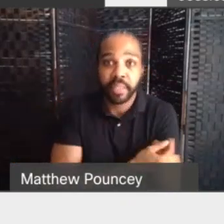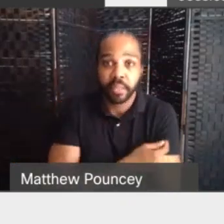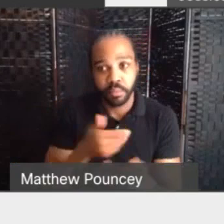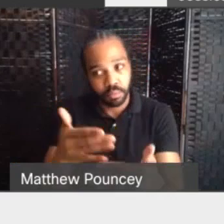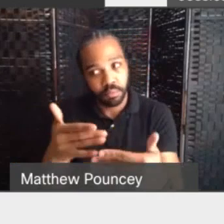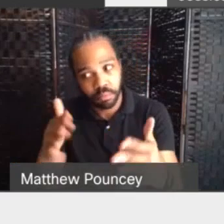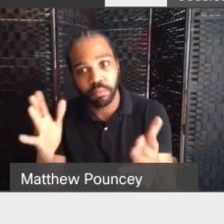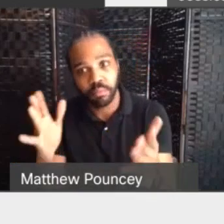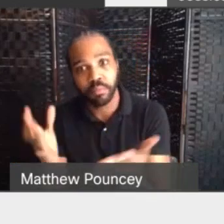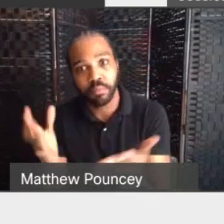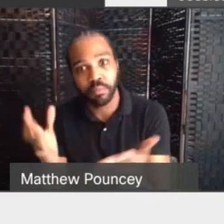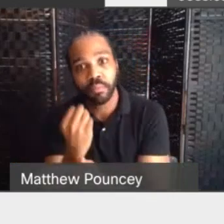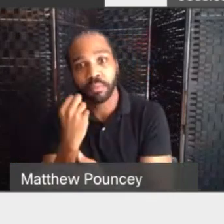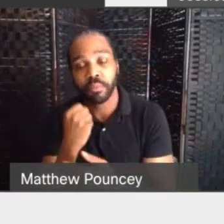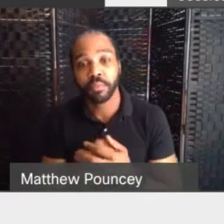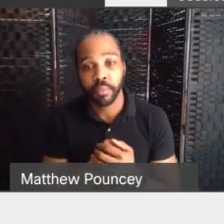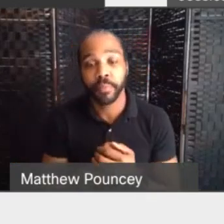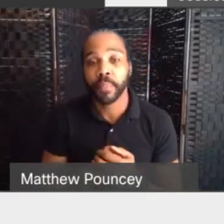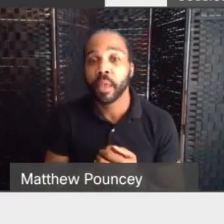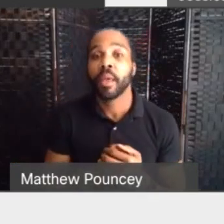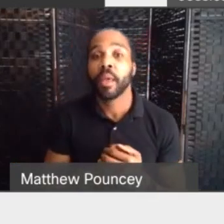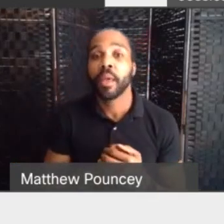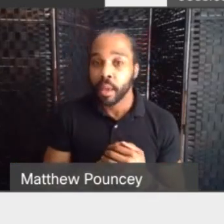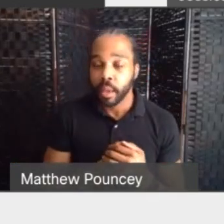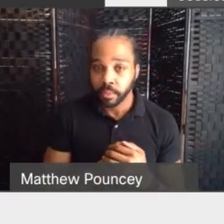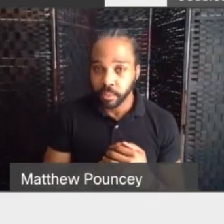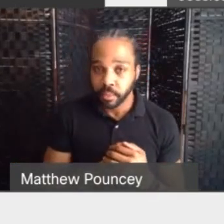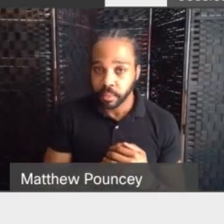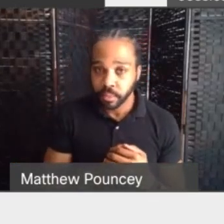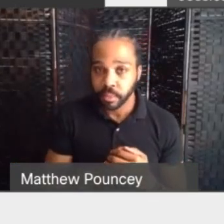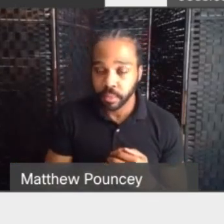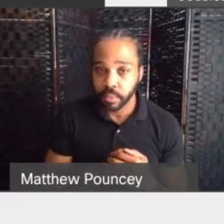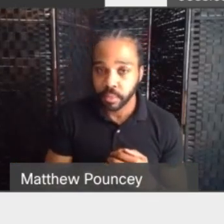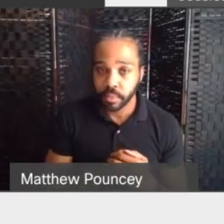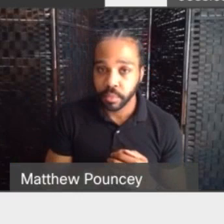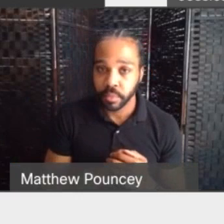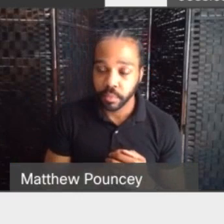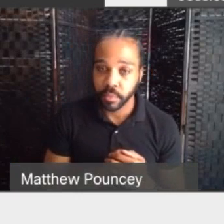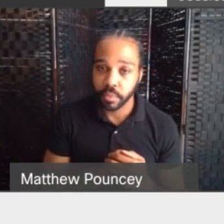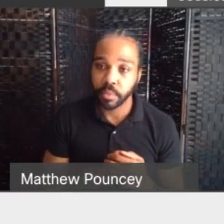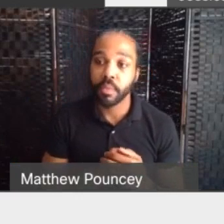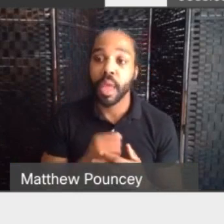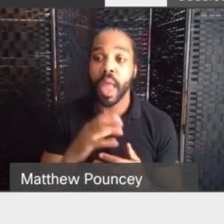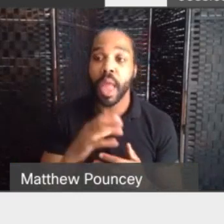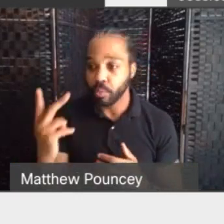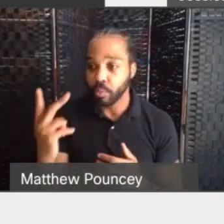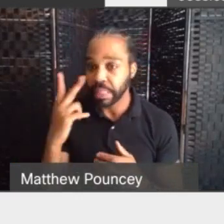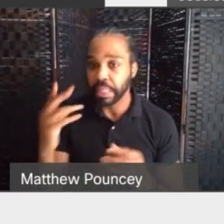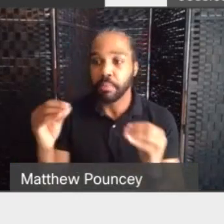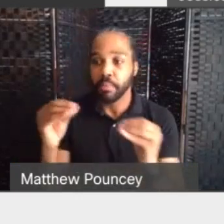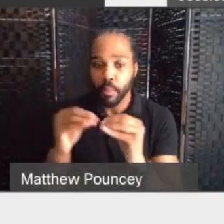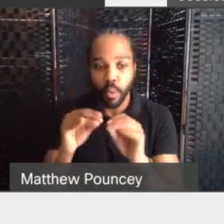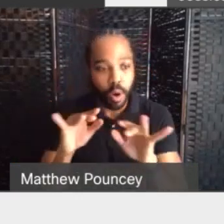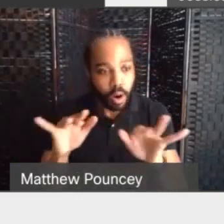And as we get to a certain percentage of the whole community having it, then we'll all be in a